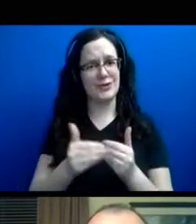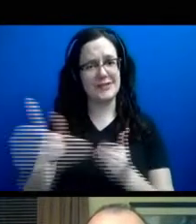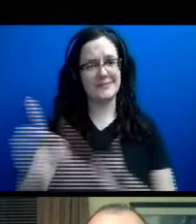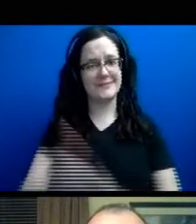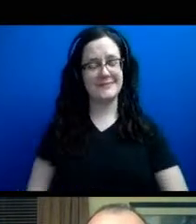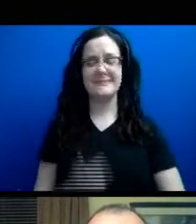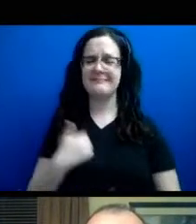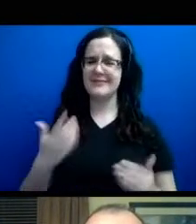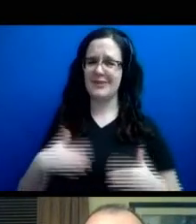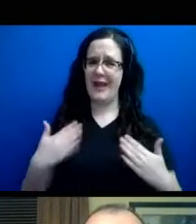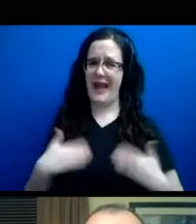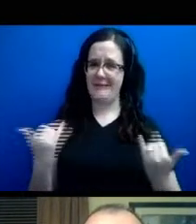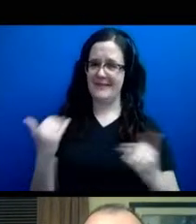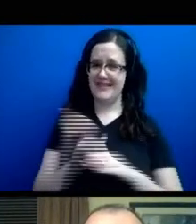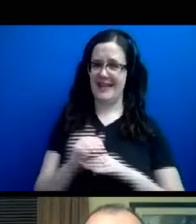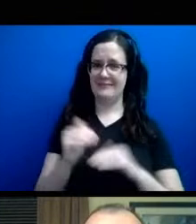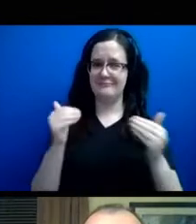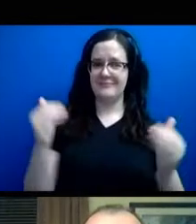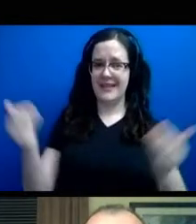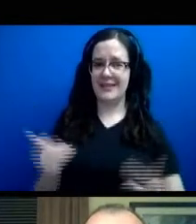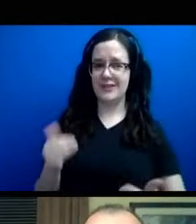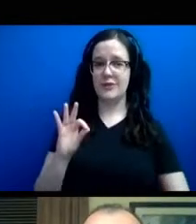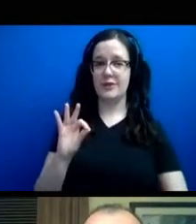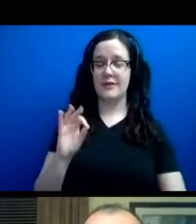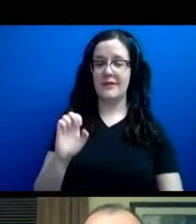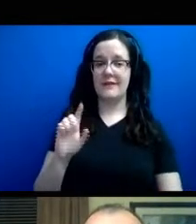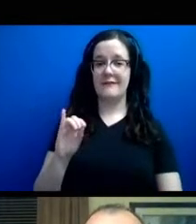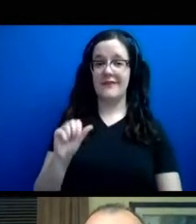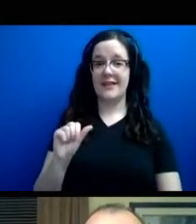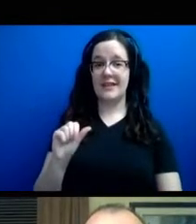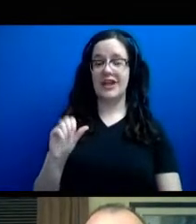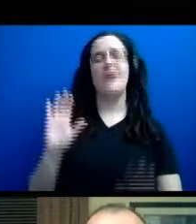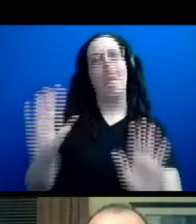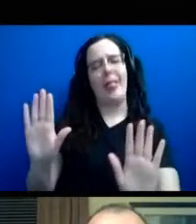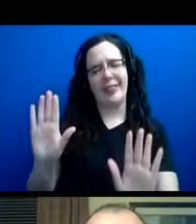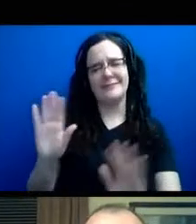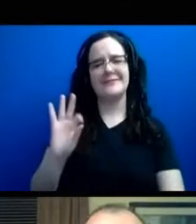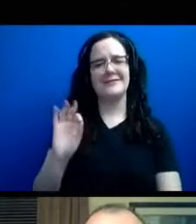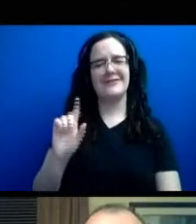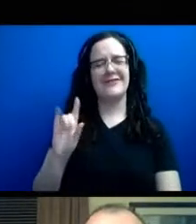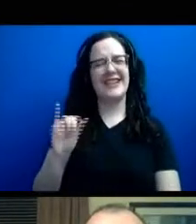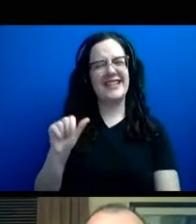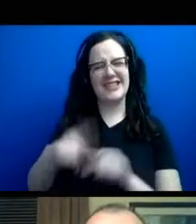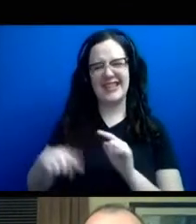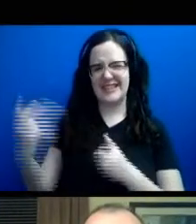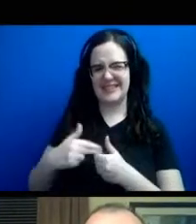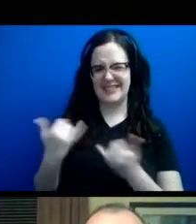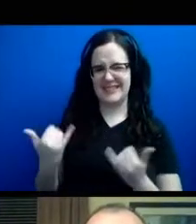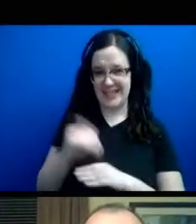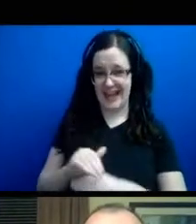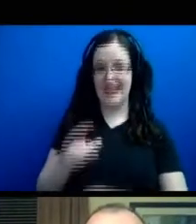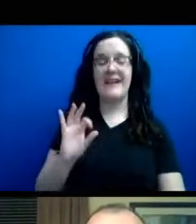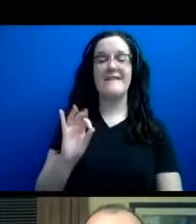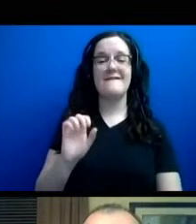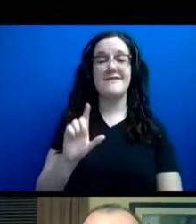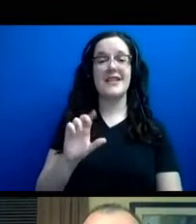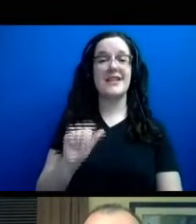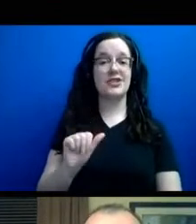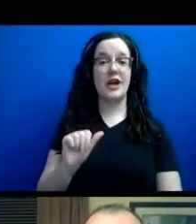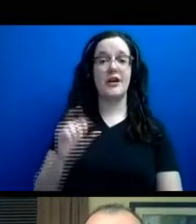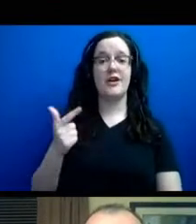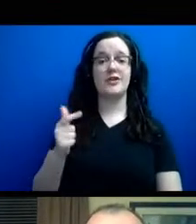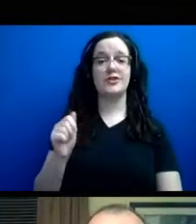to introduce Felicia Garcia. Well, Felicia can't be with us tonight. Felicia Garcia Hartstein, who is the